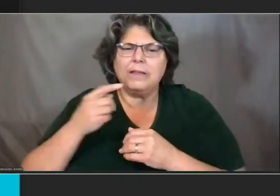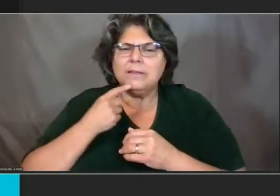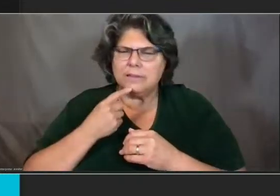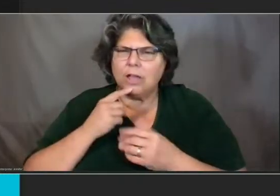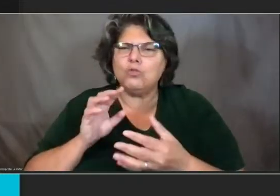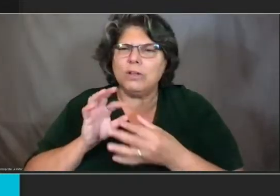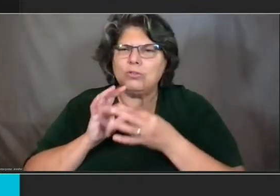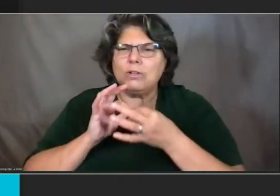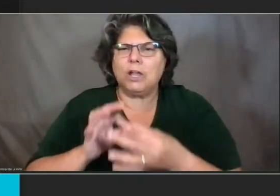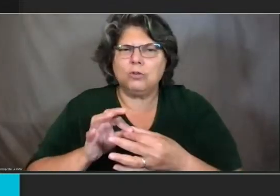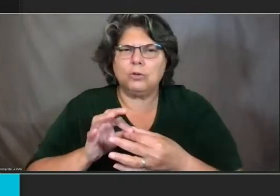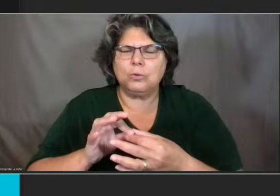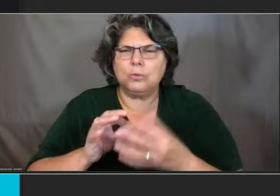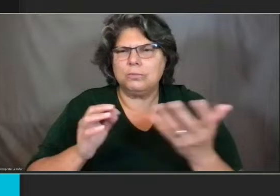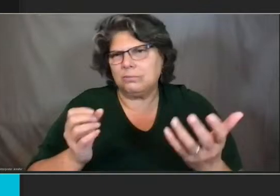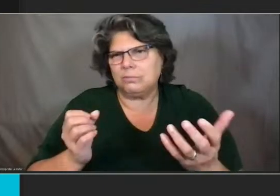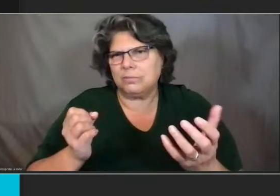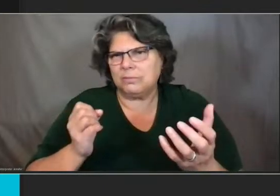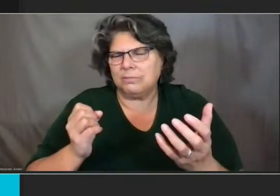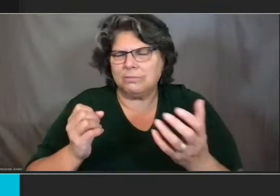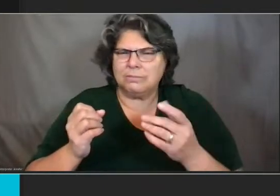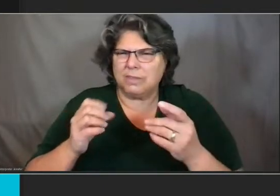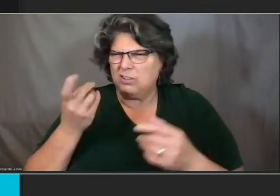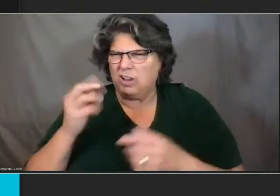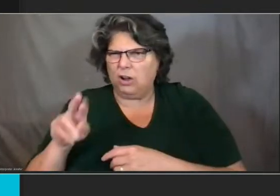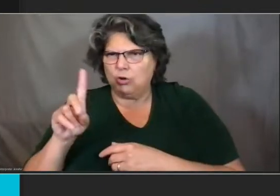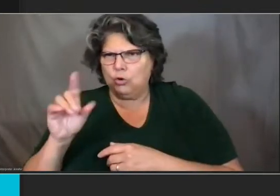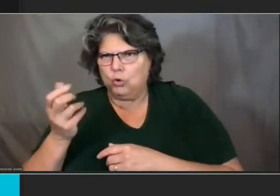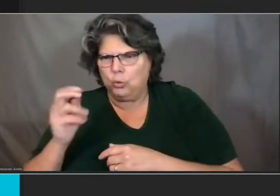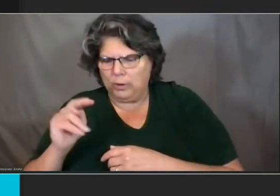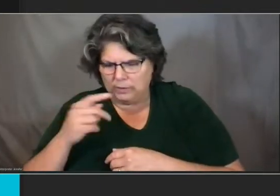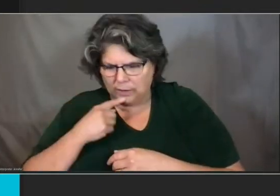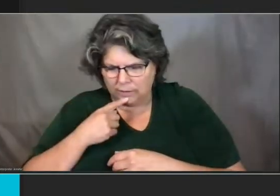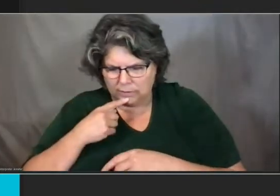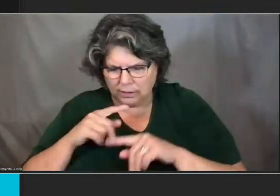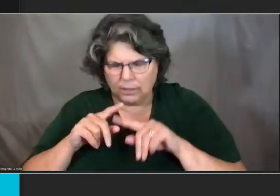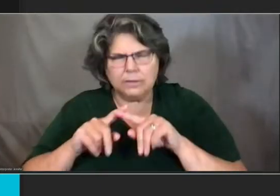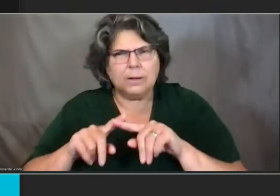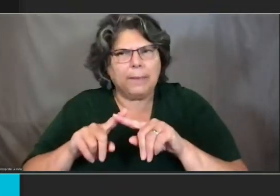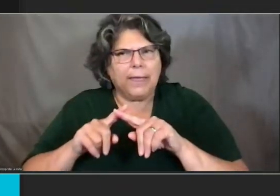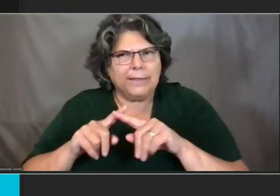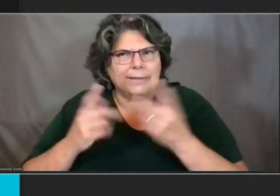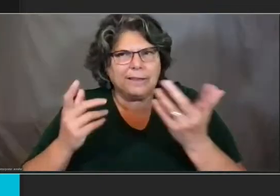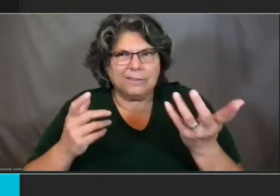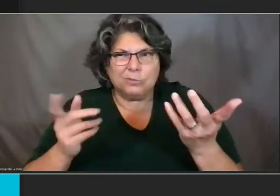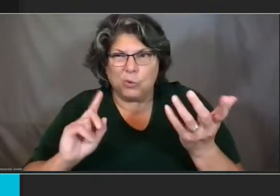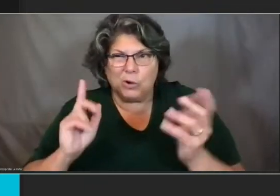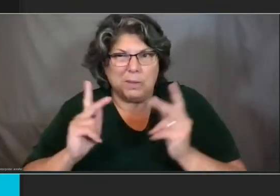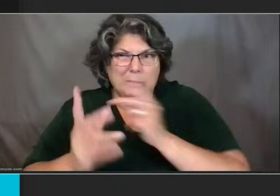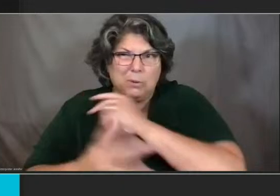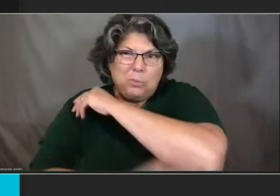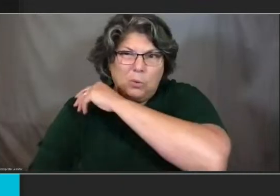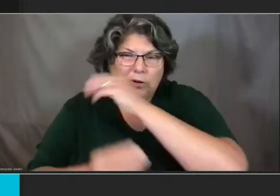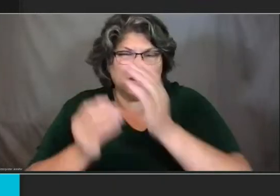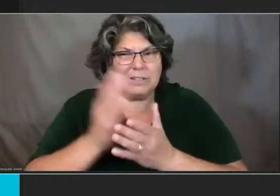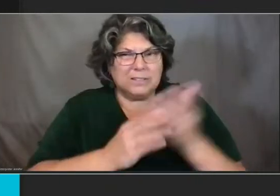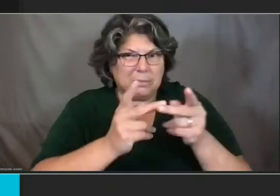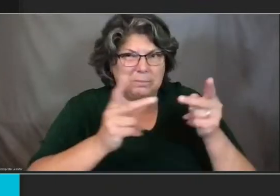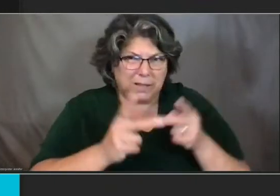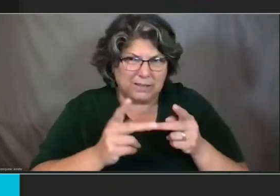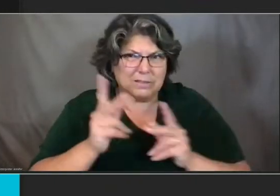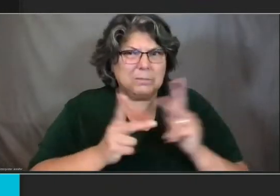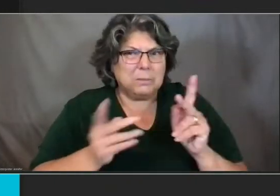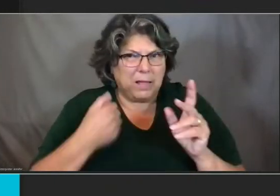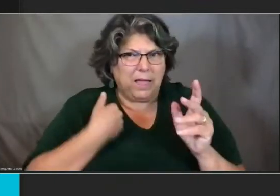with poverty, if you will. I mean, it's the areas of our county. Some areas have more wealth than others, and